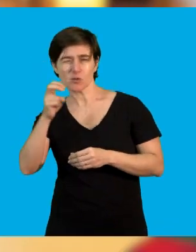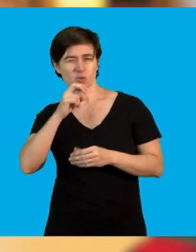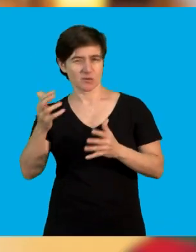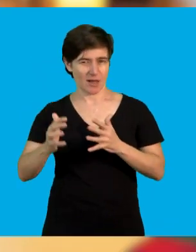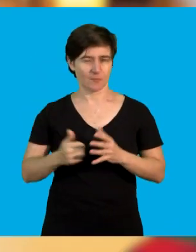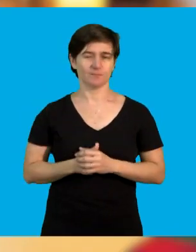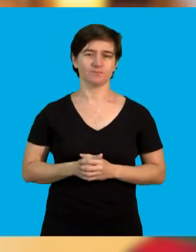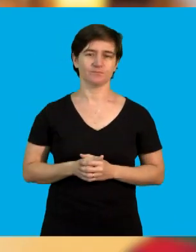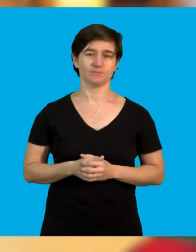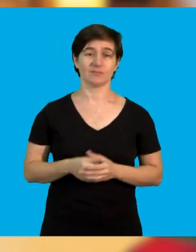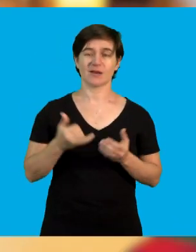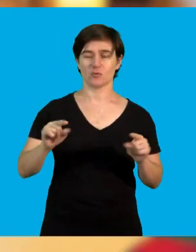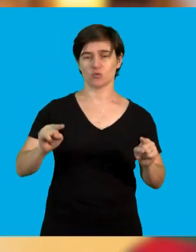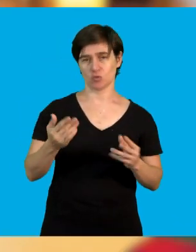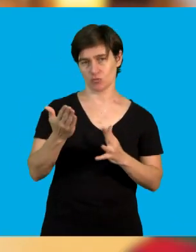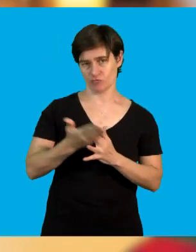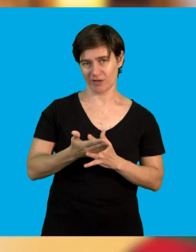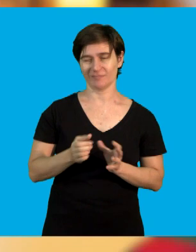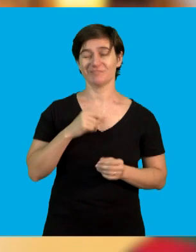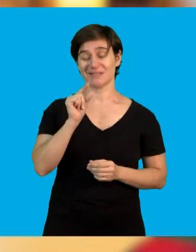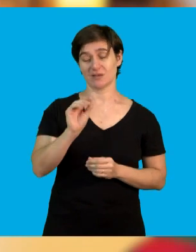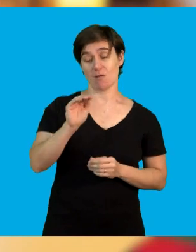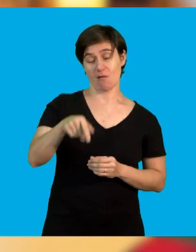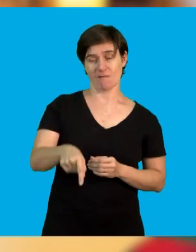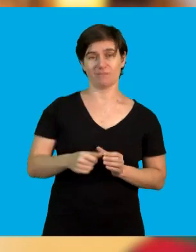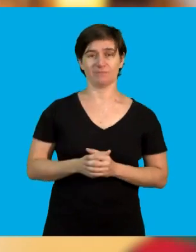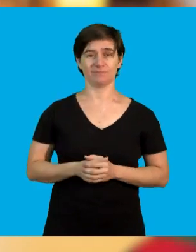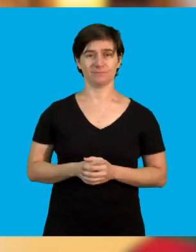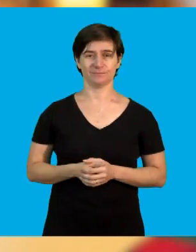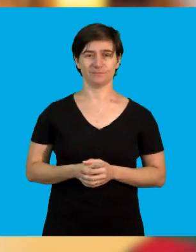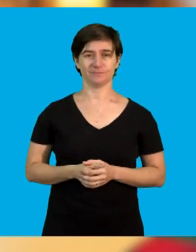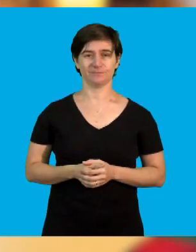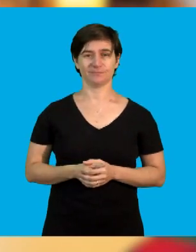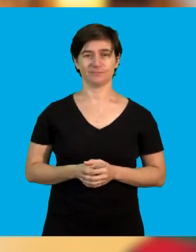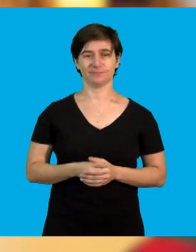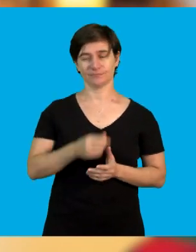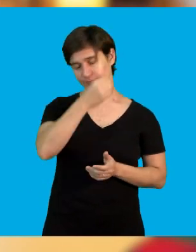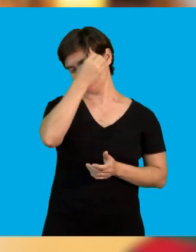questions. But before we do that, we're just going to go quickly for a short break, and I will see you just after this.